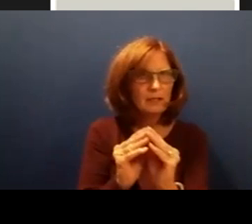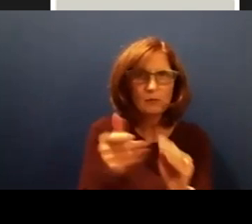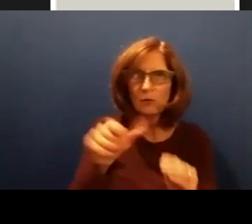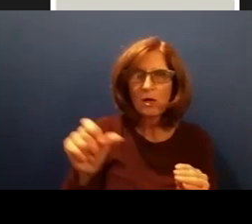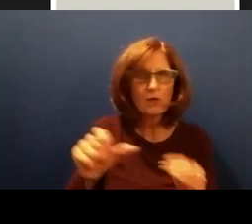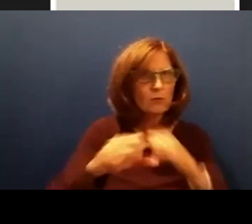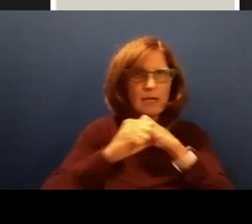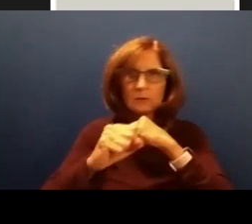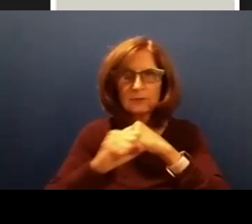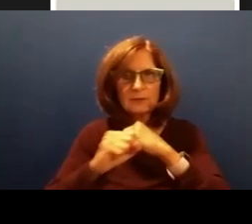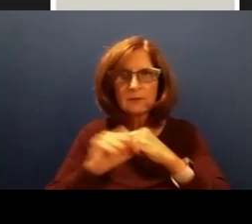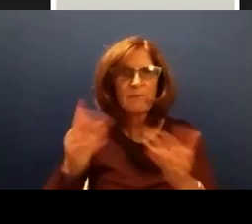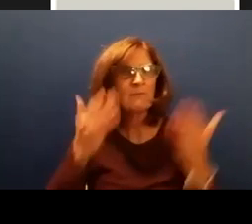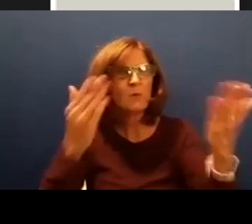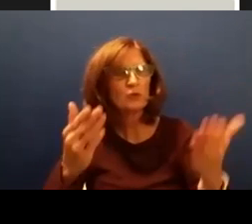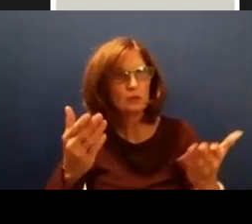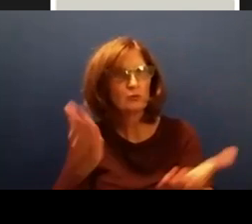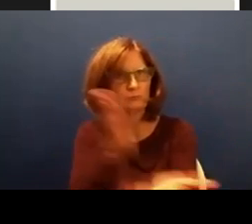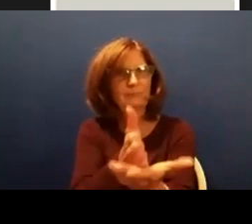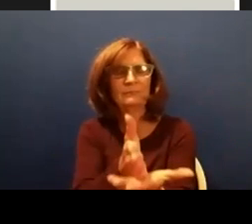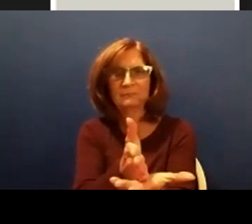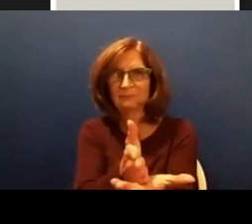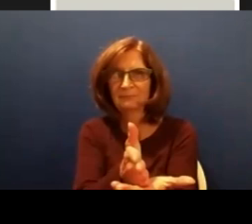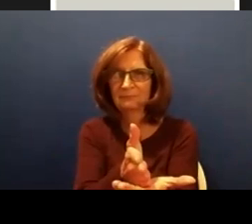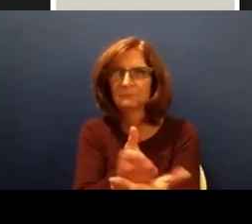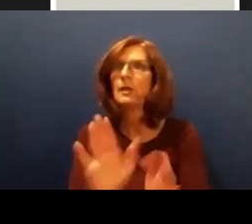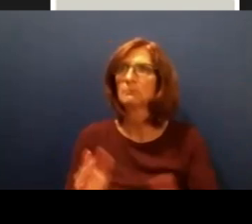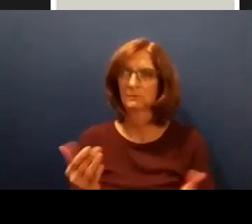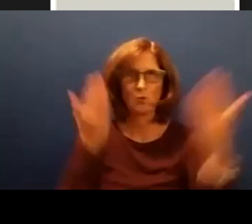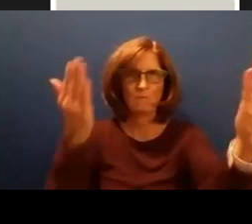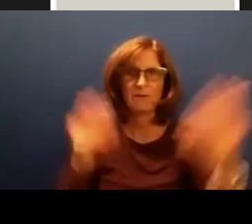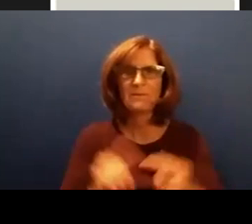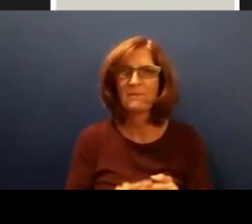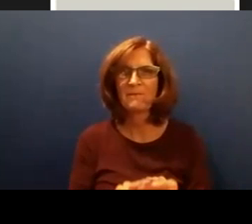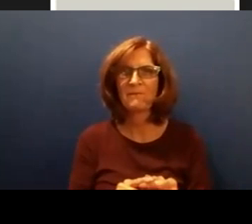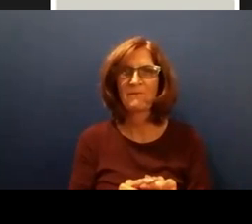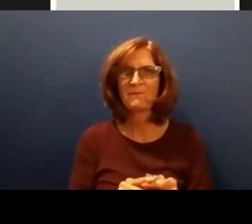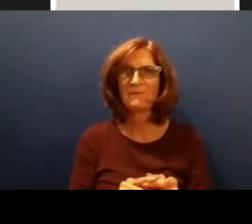announcements, then a motion to adjourn would be in order. So move.